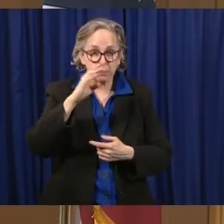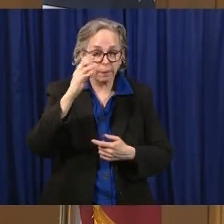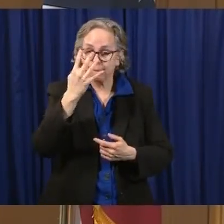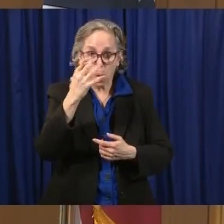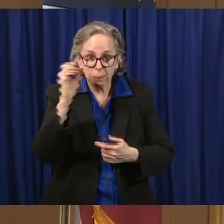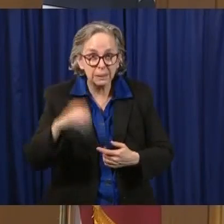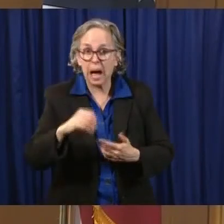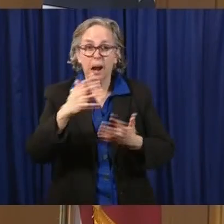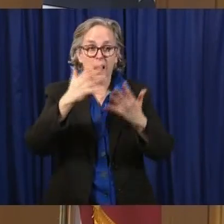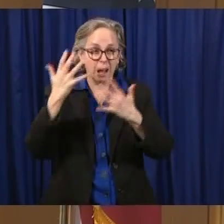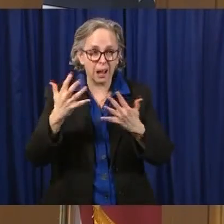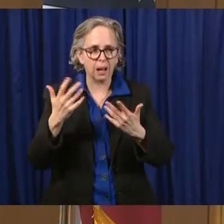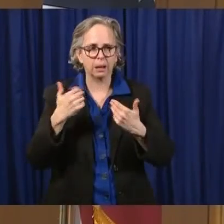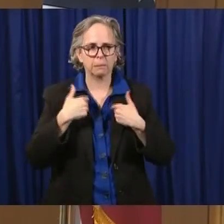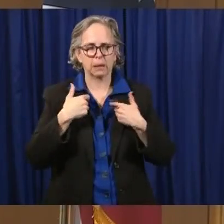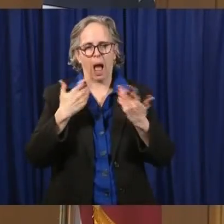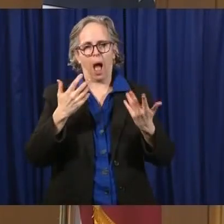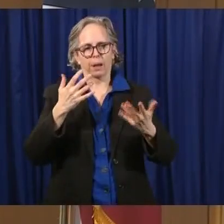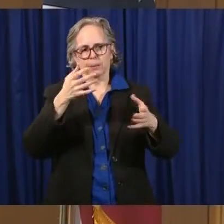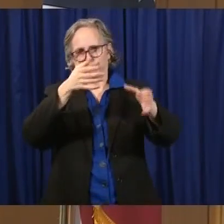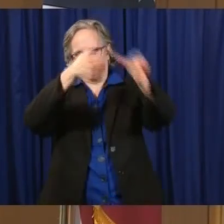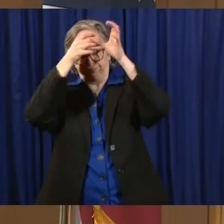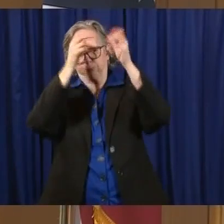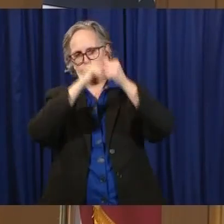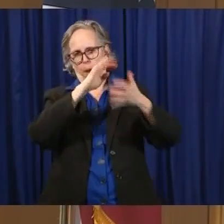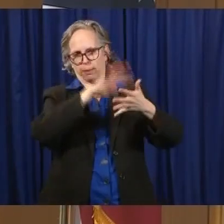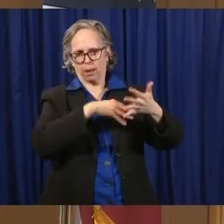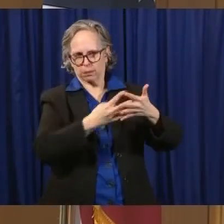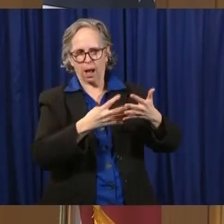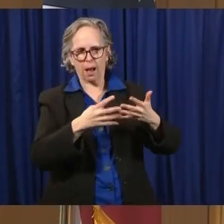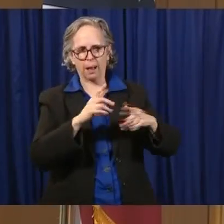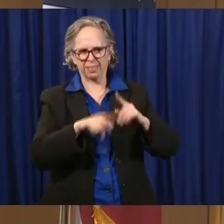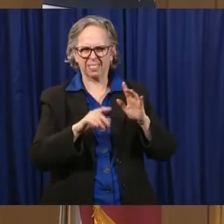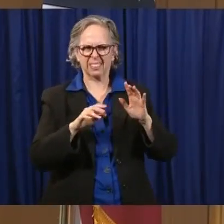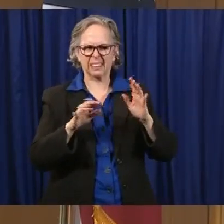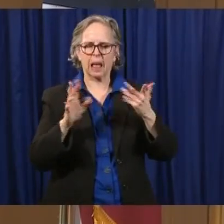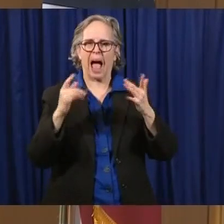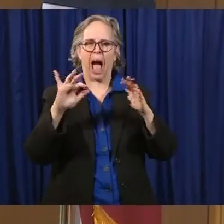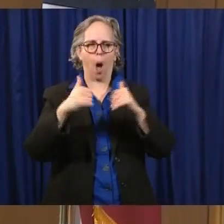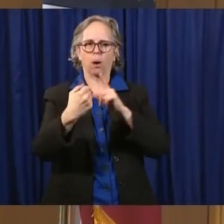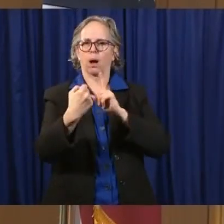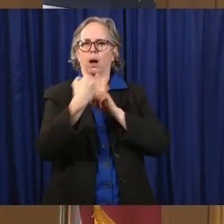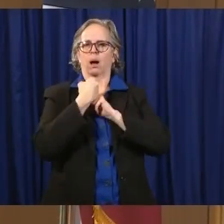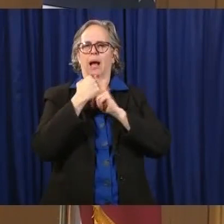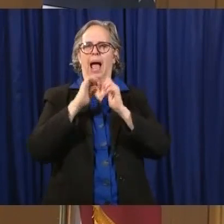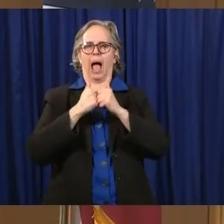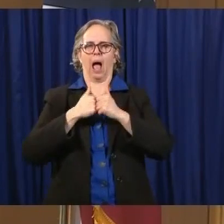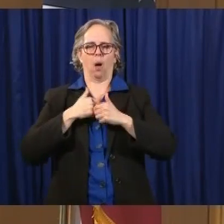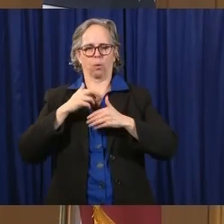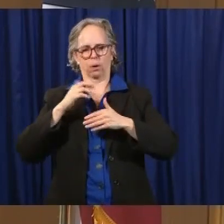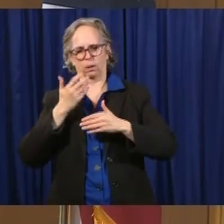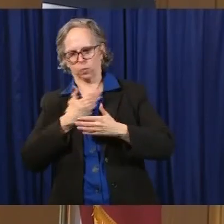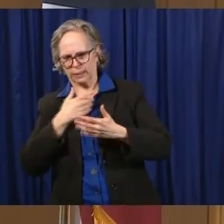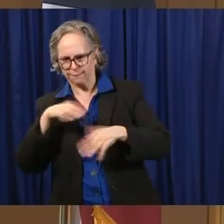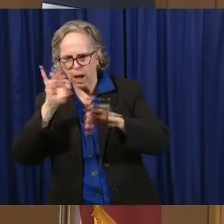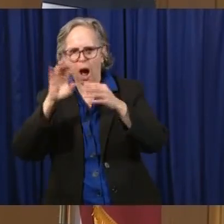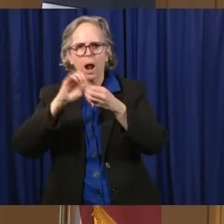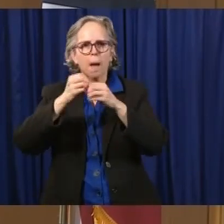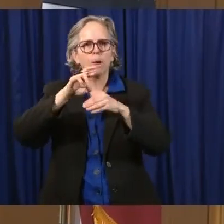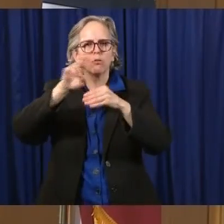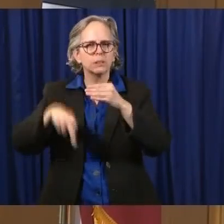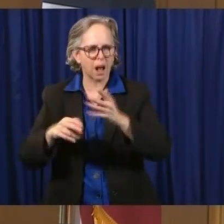I'm not a modeler, but it does impact what the results are. So, I think that the most, at this